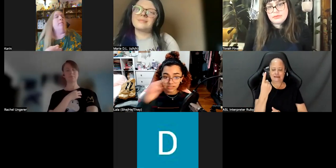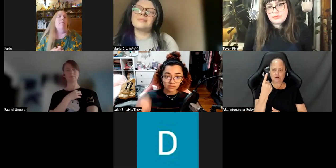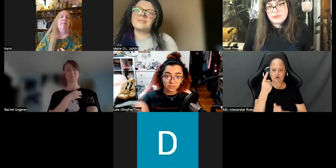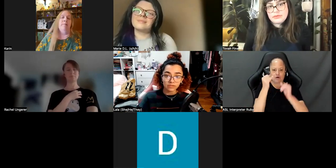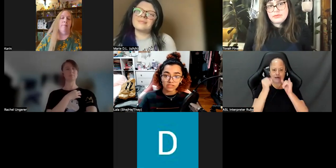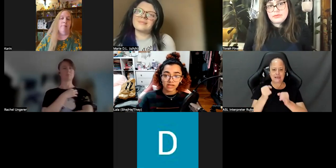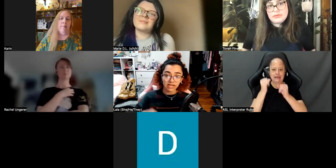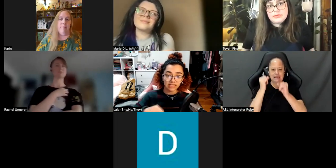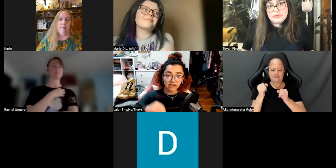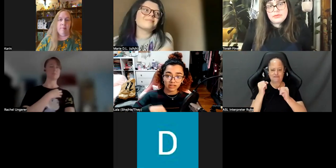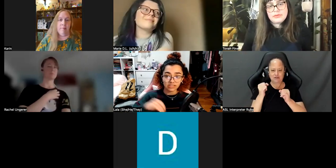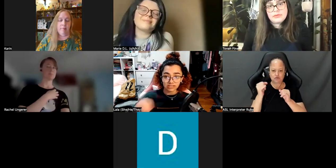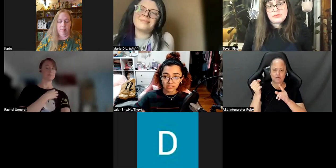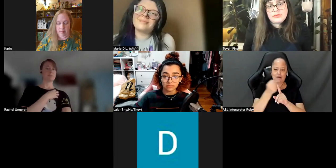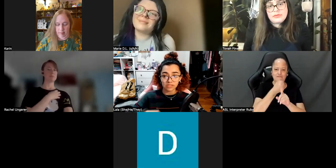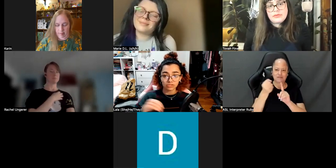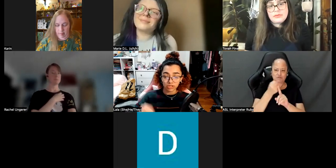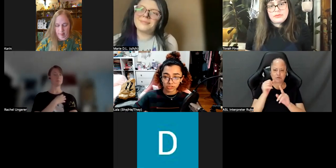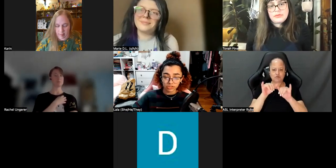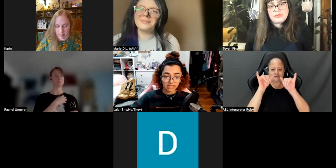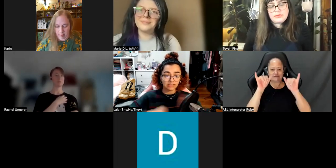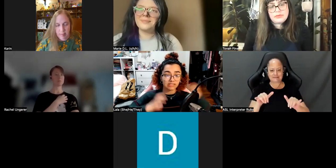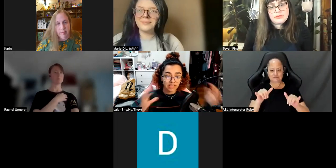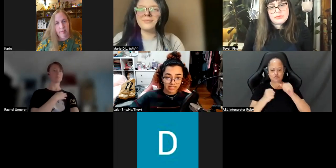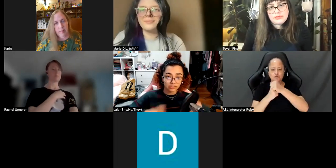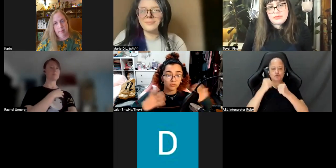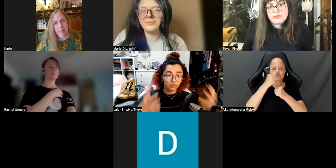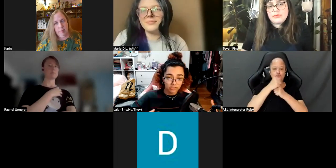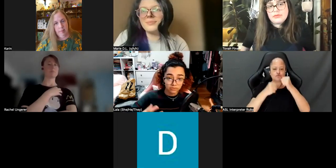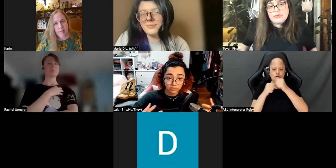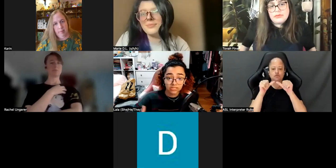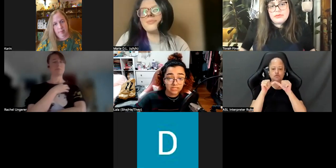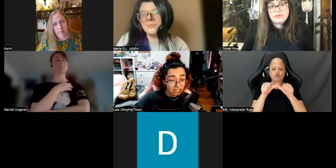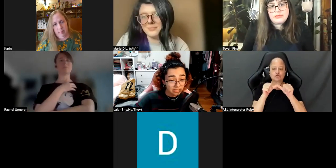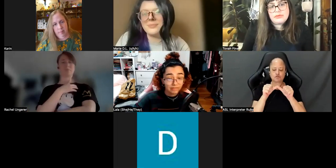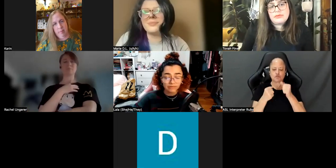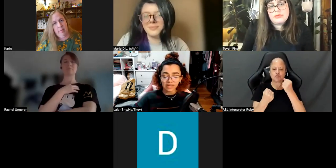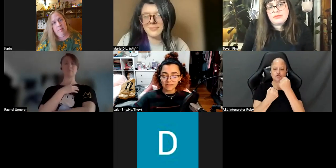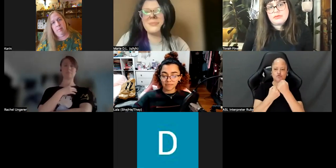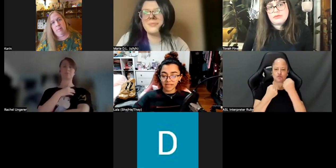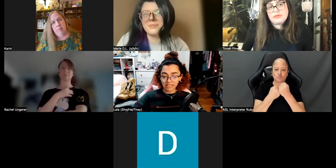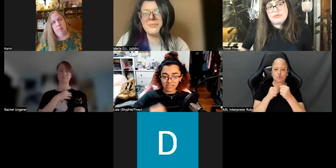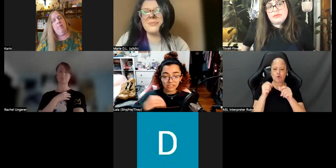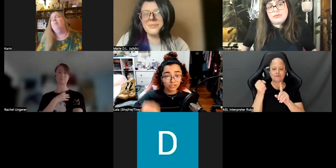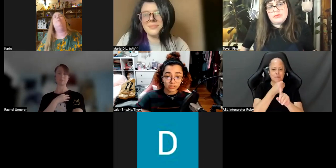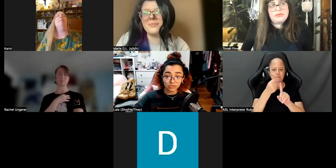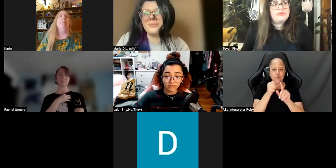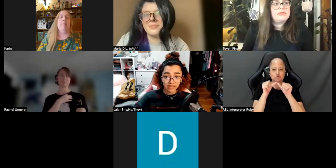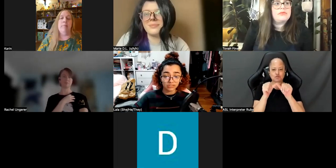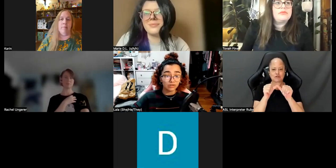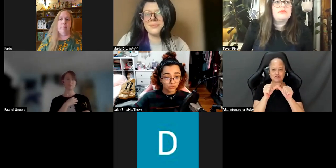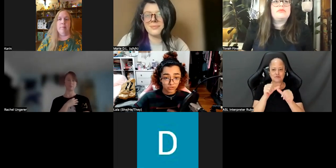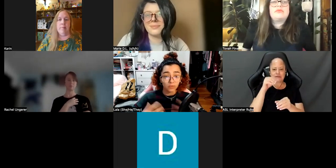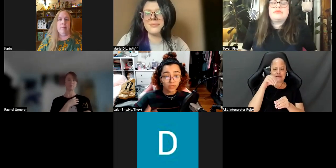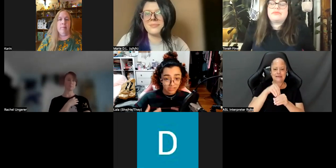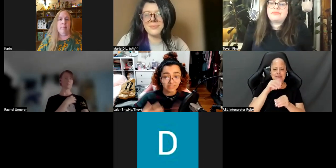of this abuse, and there are systems and structures that sustain and support this abuse to continue, and interpersonal